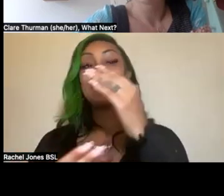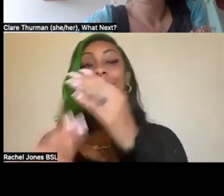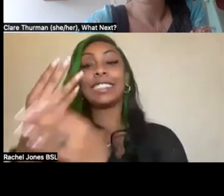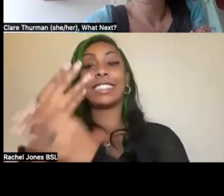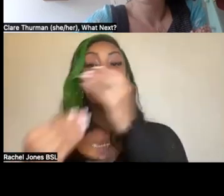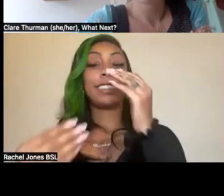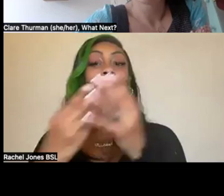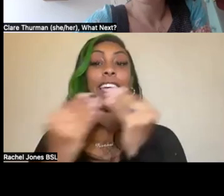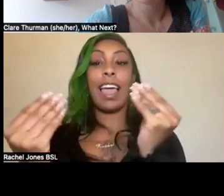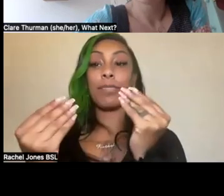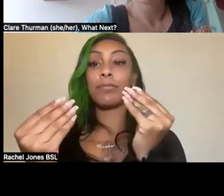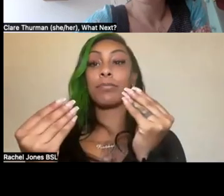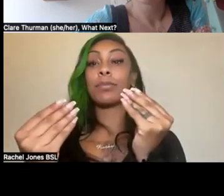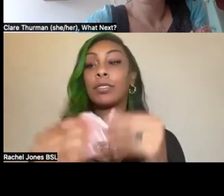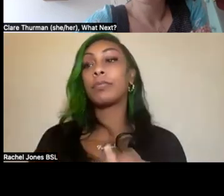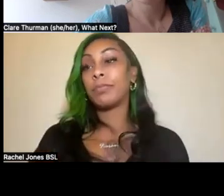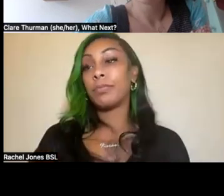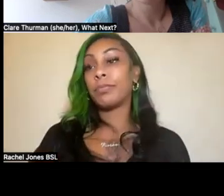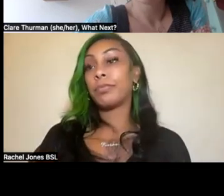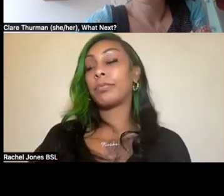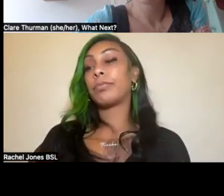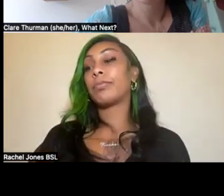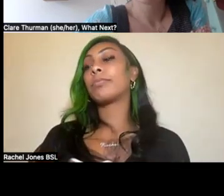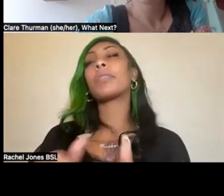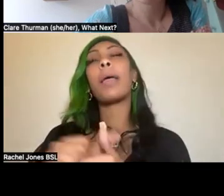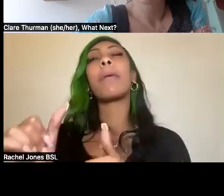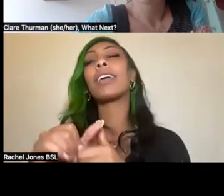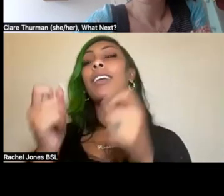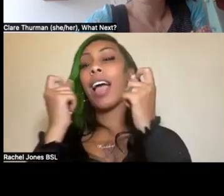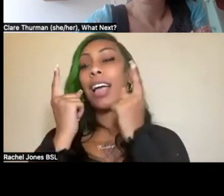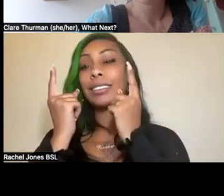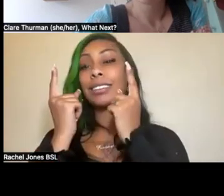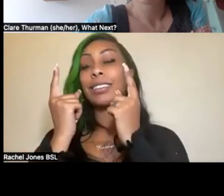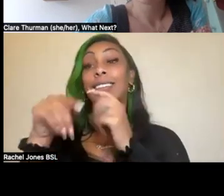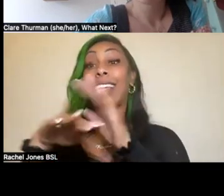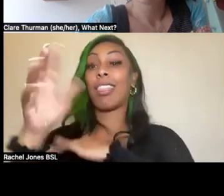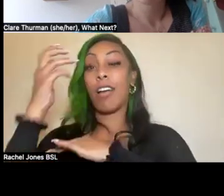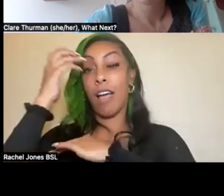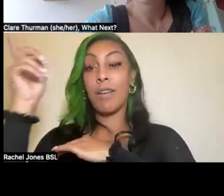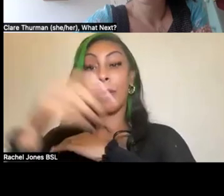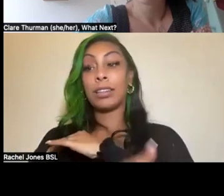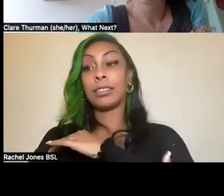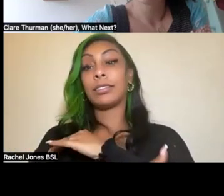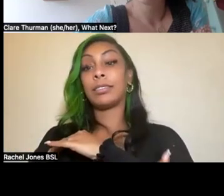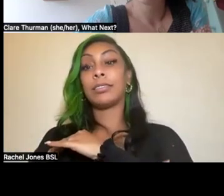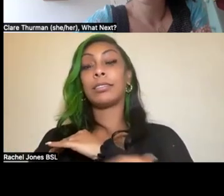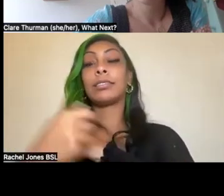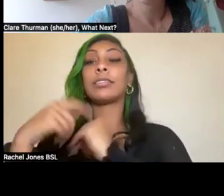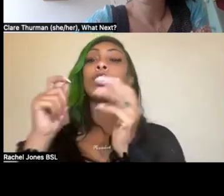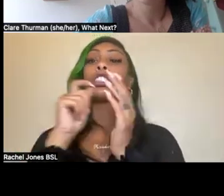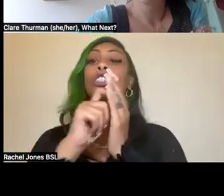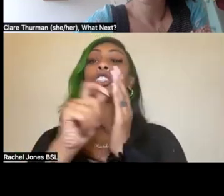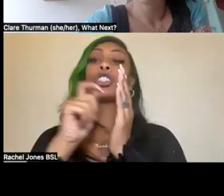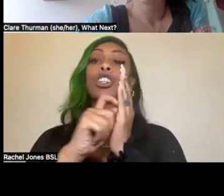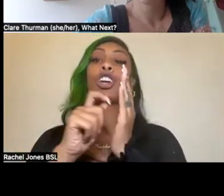by Tracy, and to get a better hearing in government. I was a journalist before, and I'm a